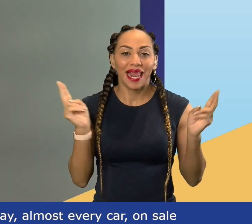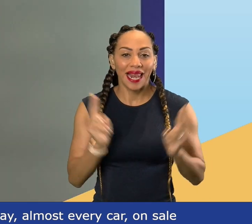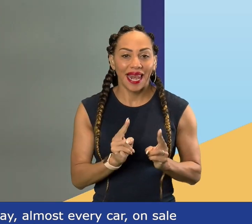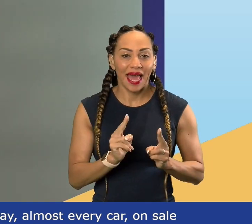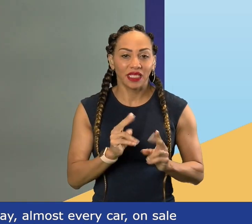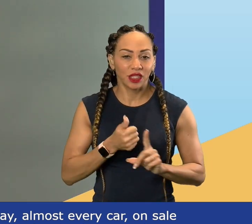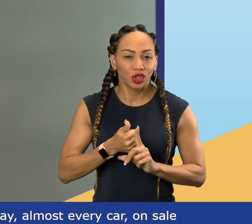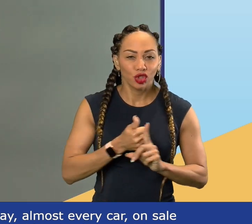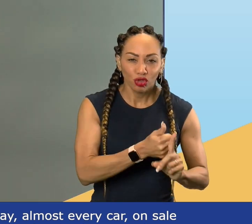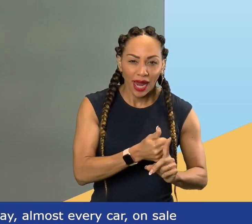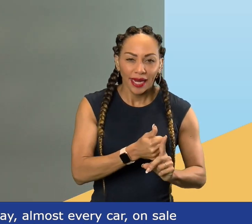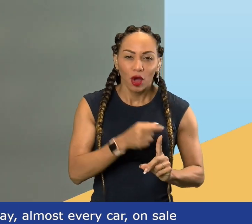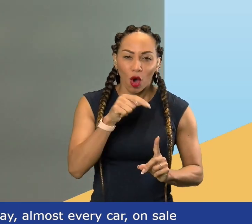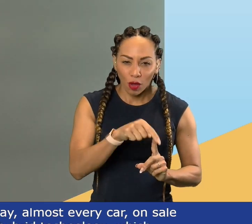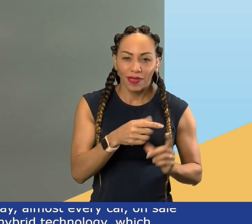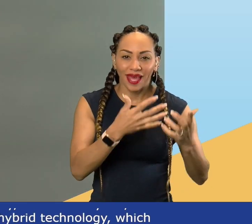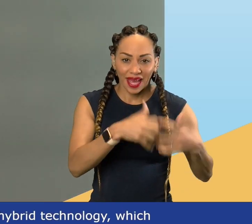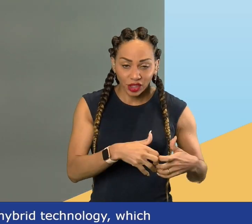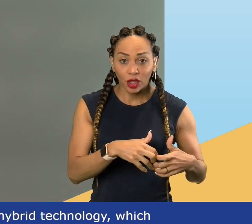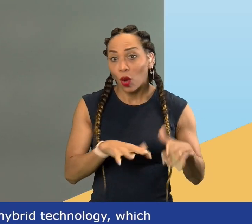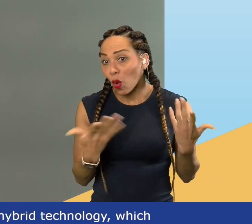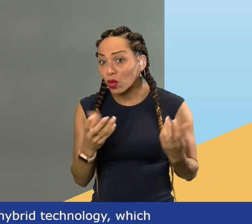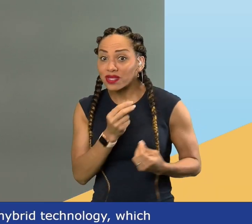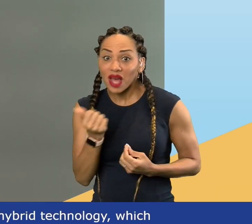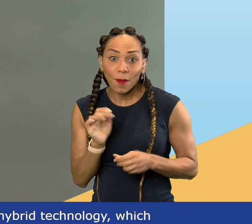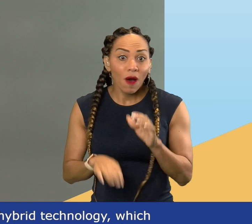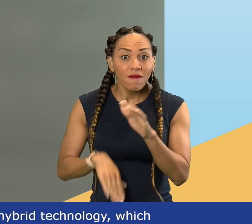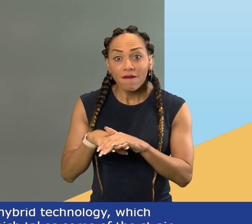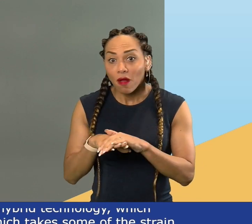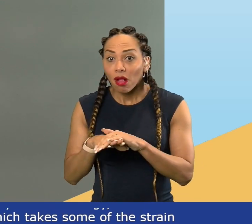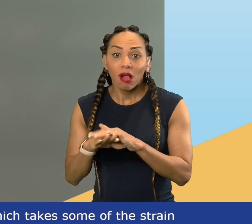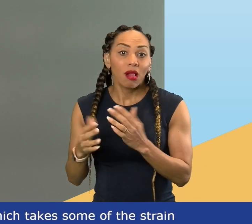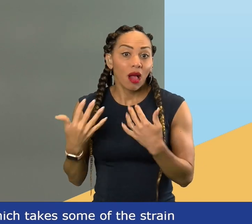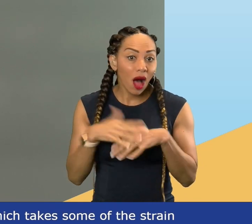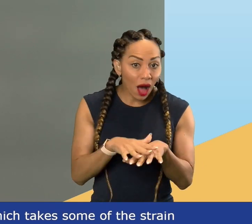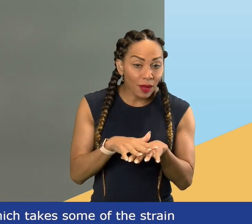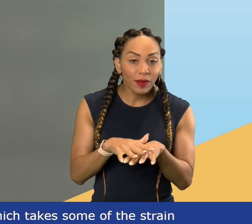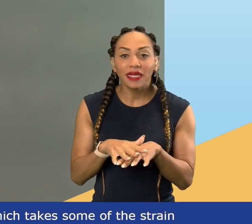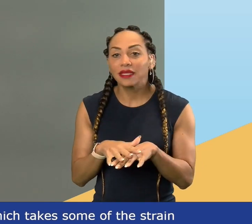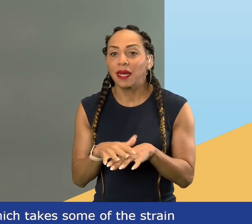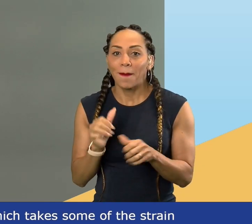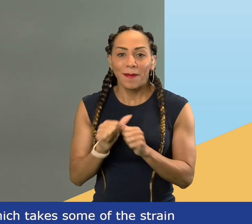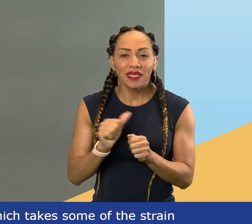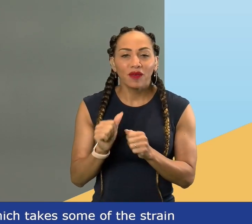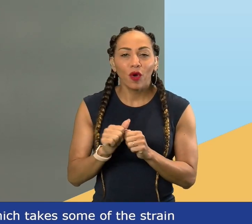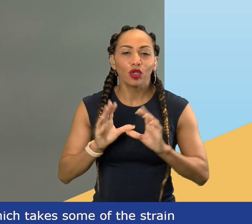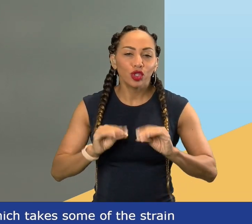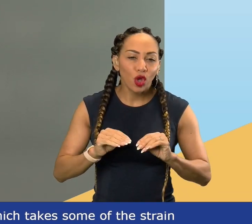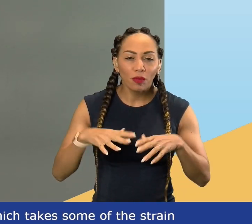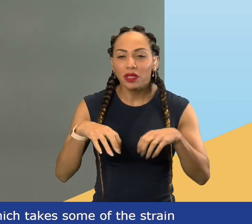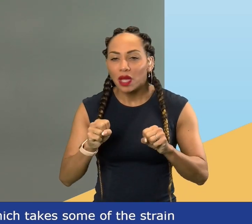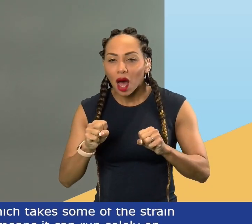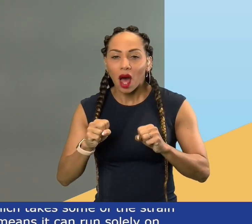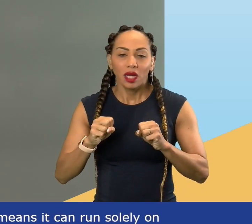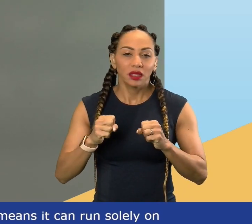full hybrid, which means it can run solely on electric power over short distances, best in stop-start traffic. There's plug-in hybrids,